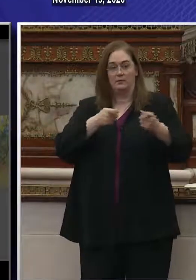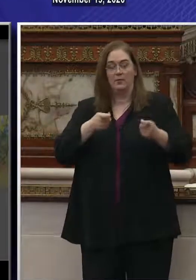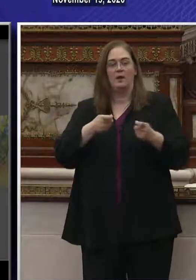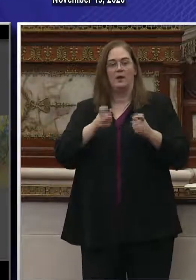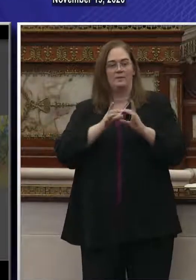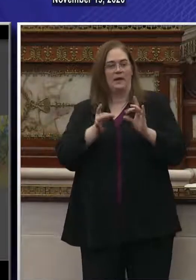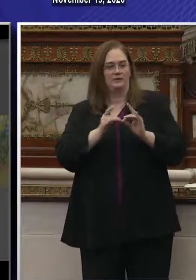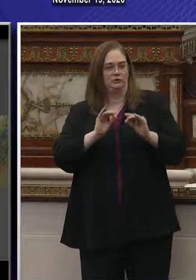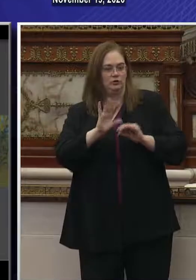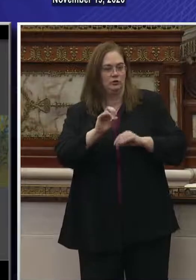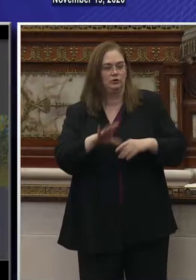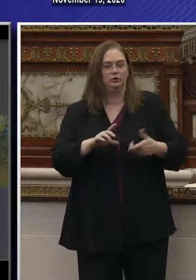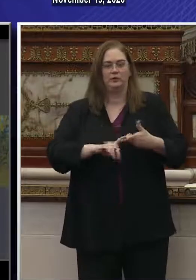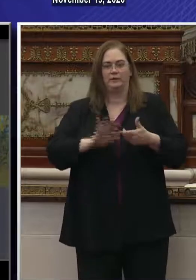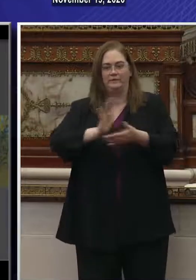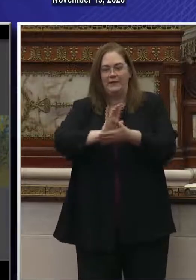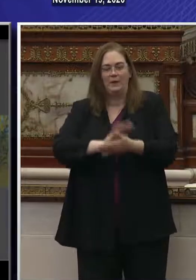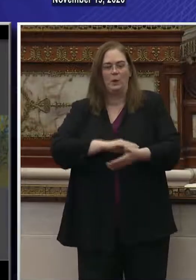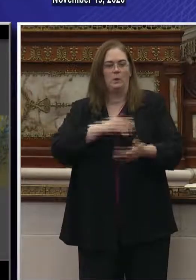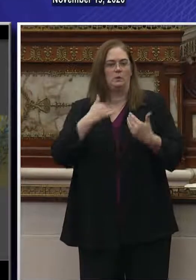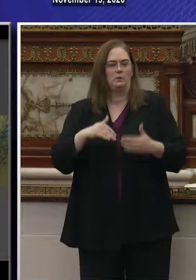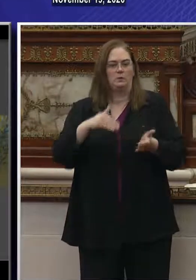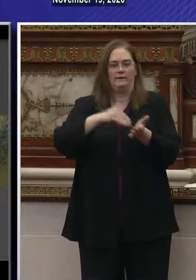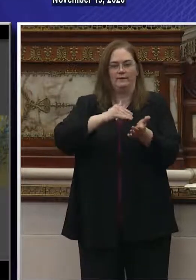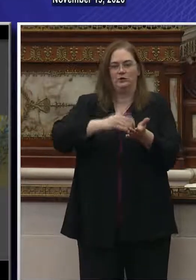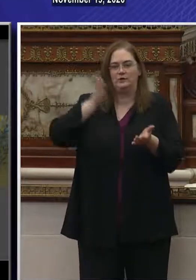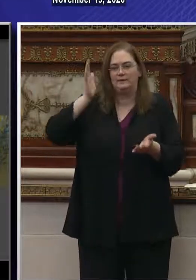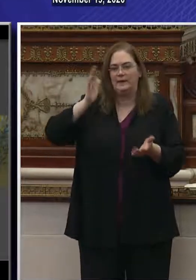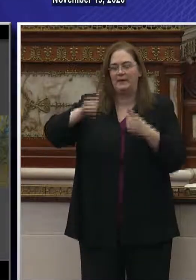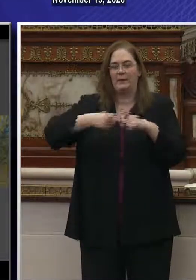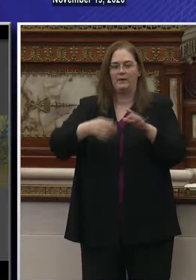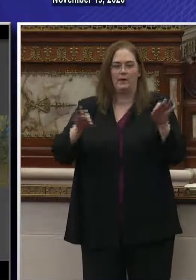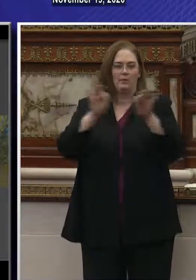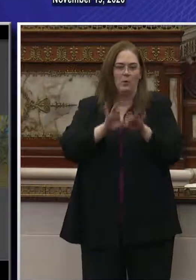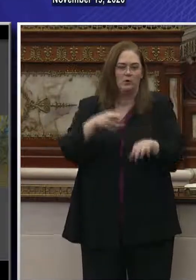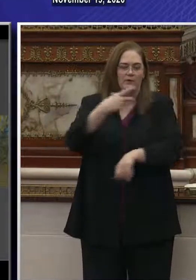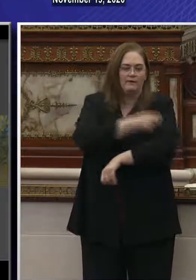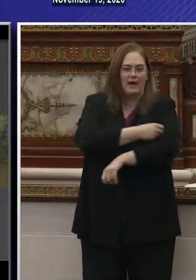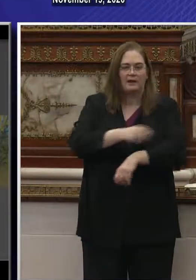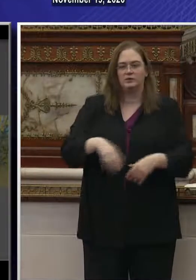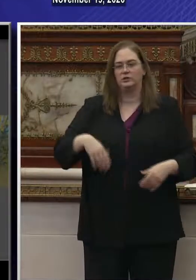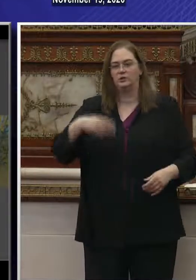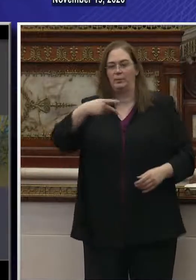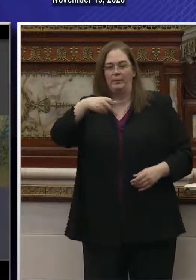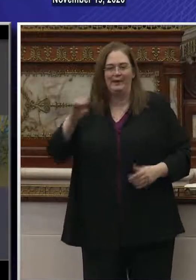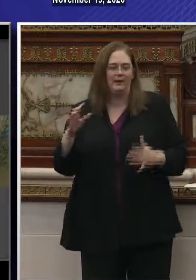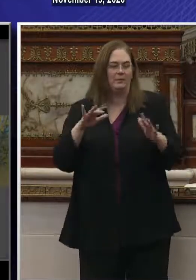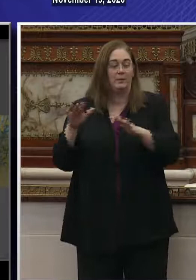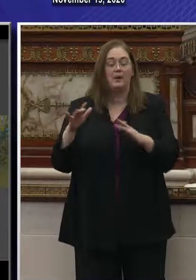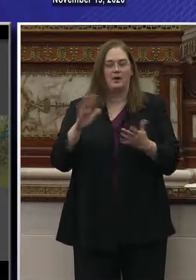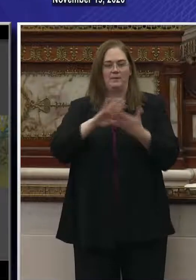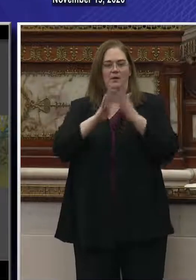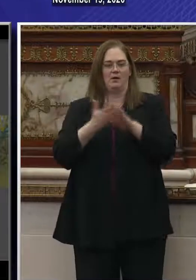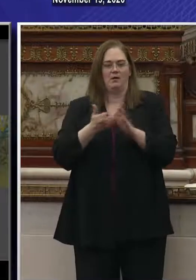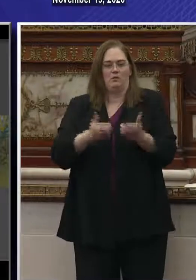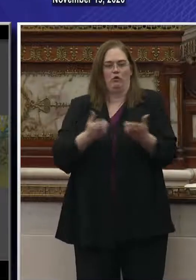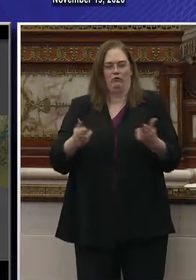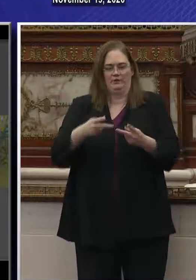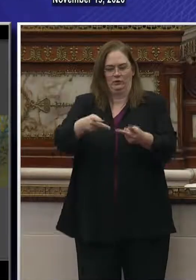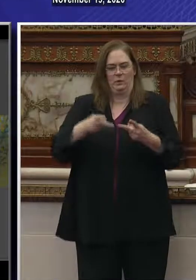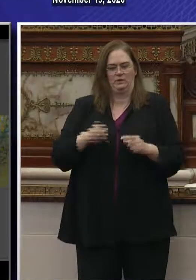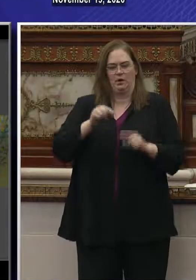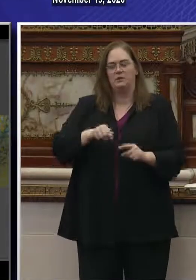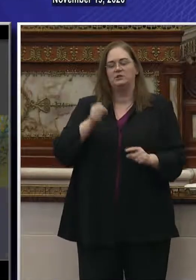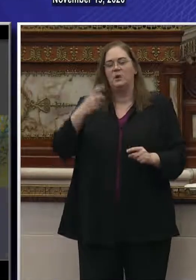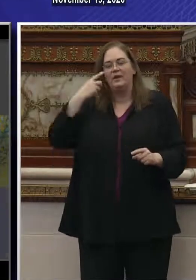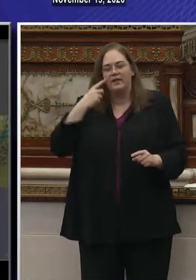messages portrayed there. You can have videos and physicians speaking about the importance of vaccination or PPE. So it can basically become a resource hub.